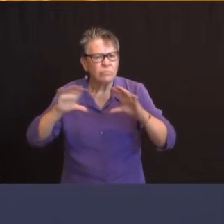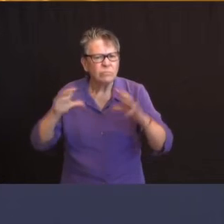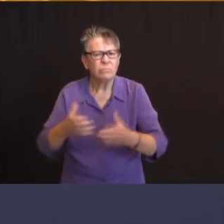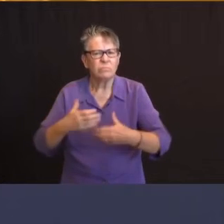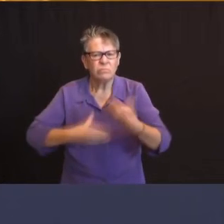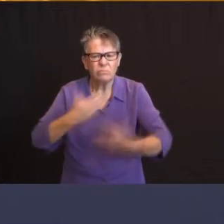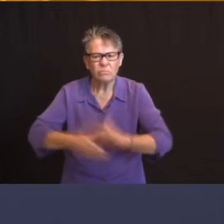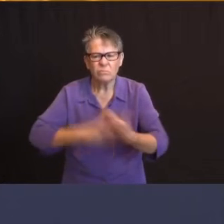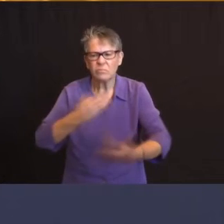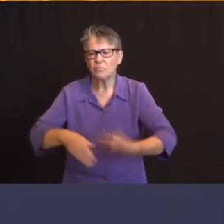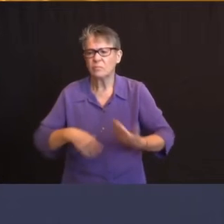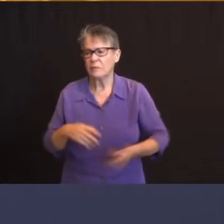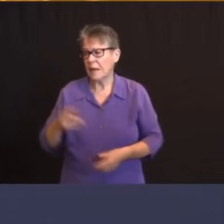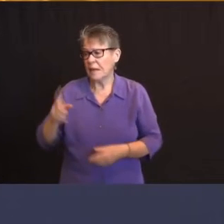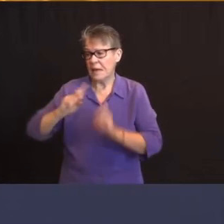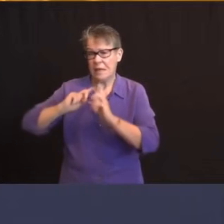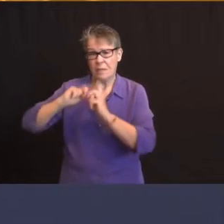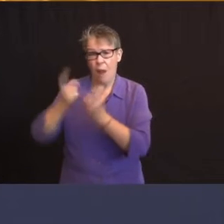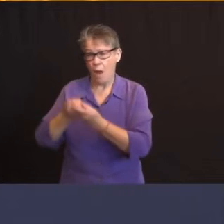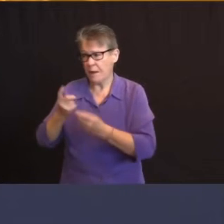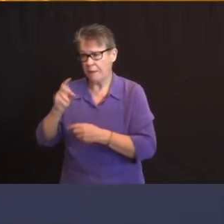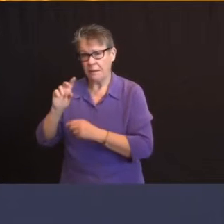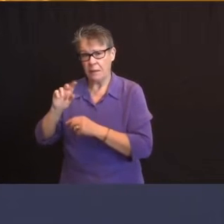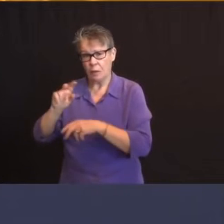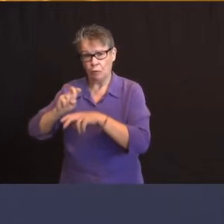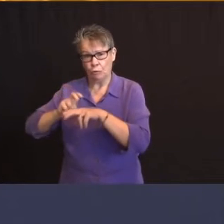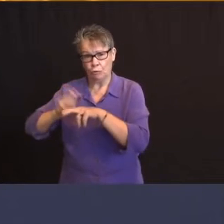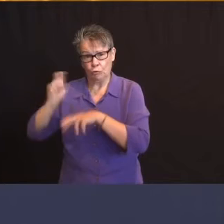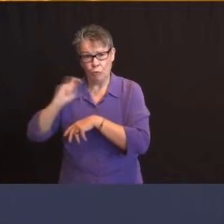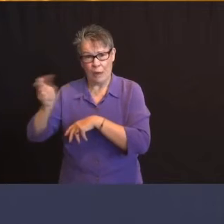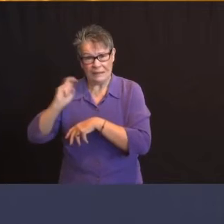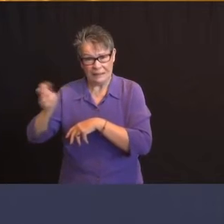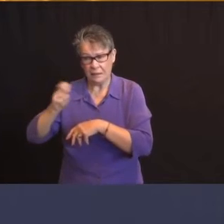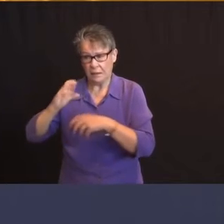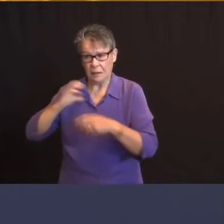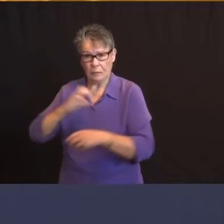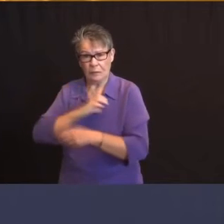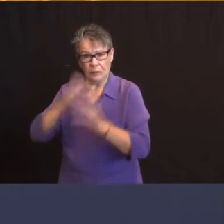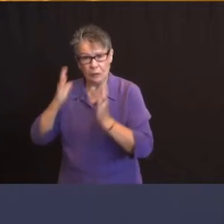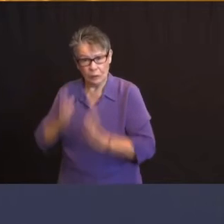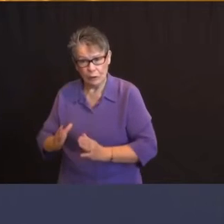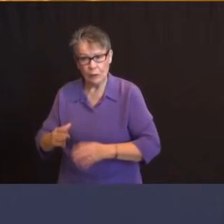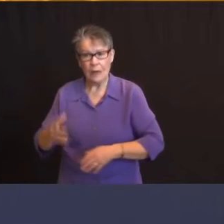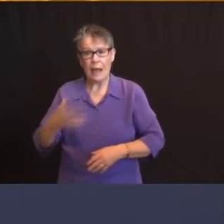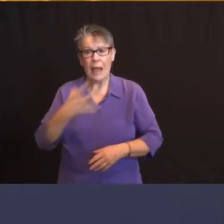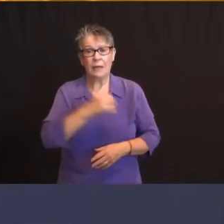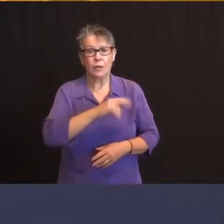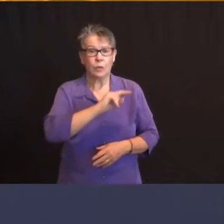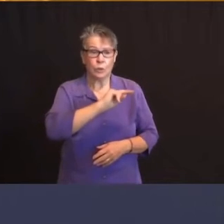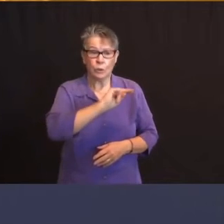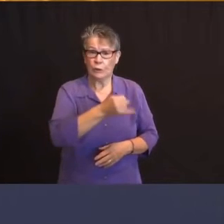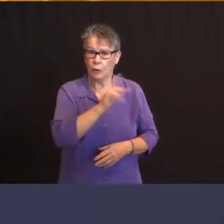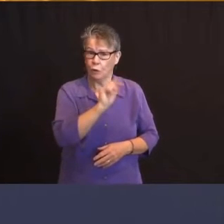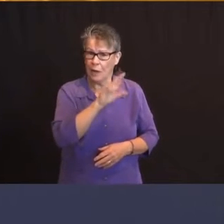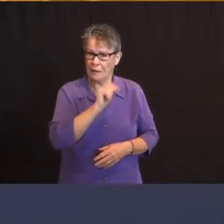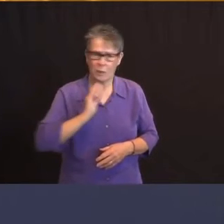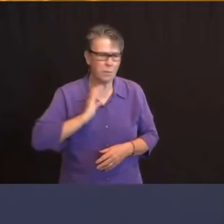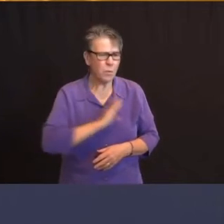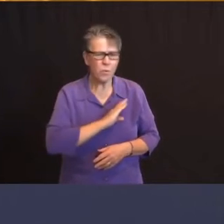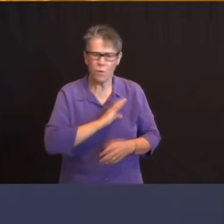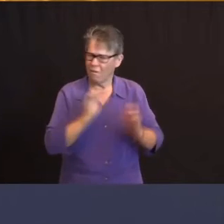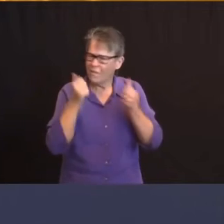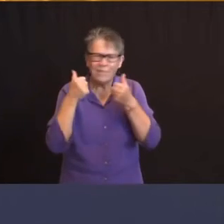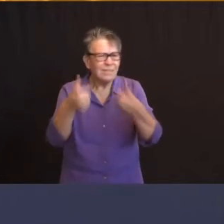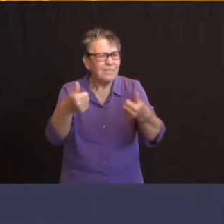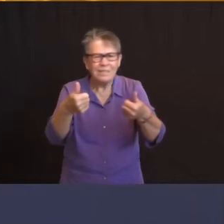be, and I am thankful every single day for her service to our state. So with that, Pat, I want to make sure